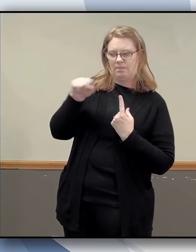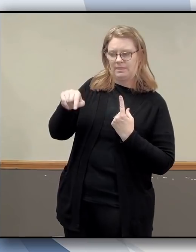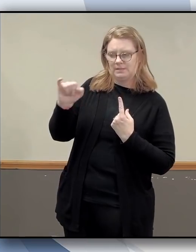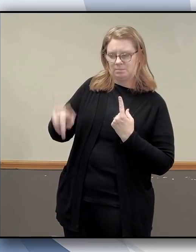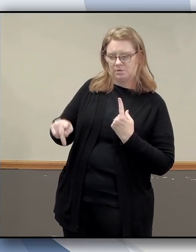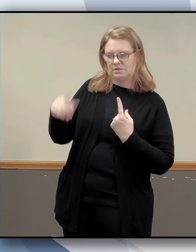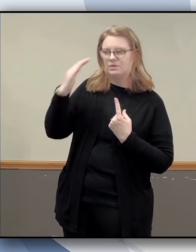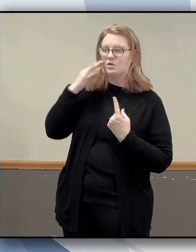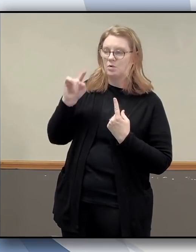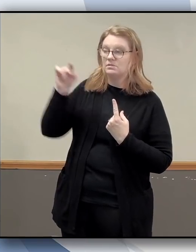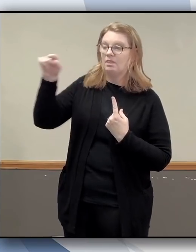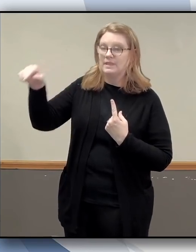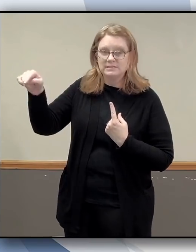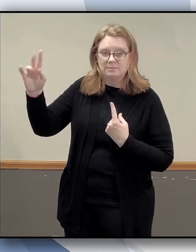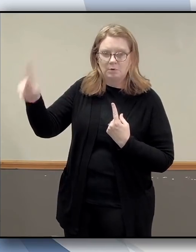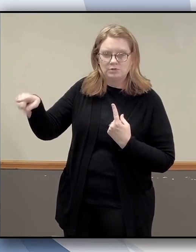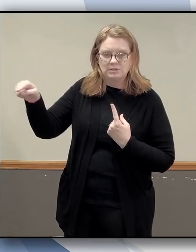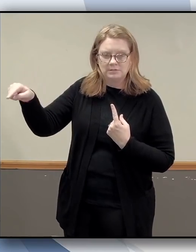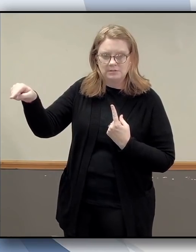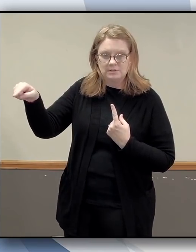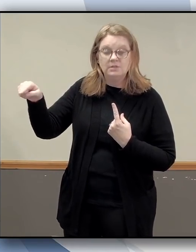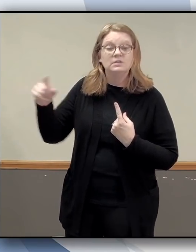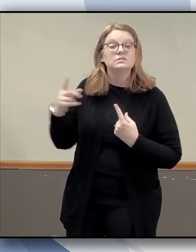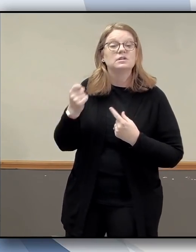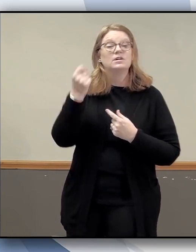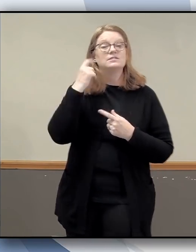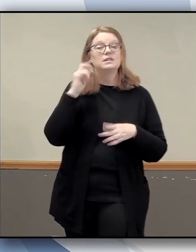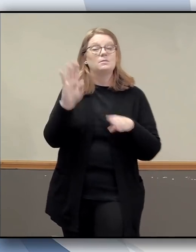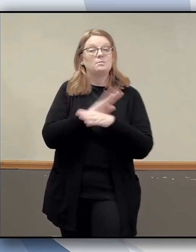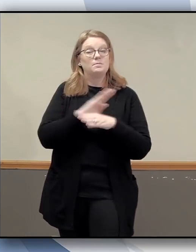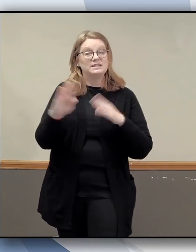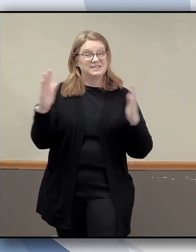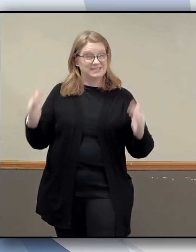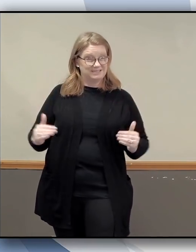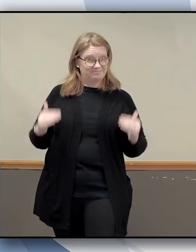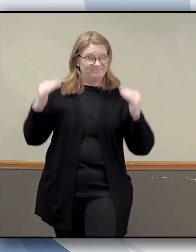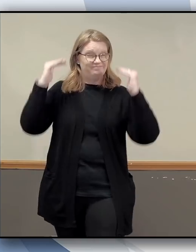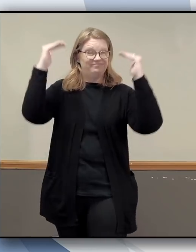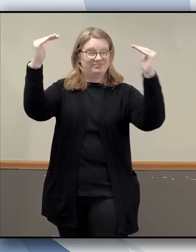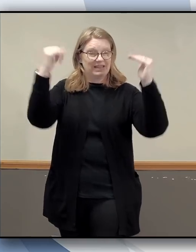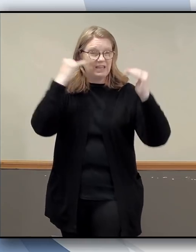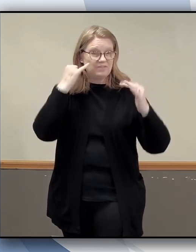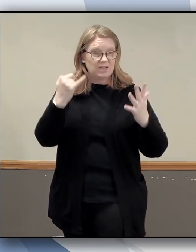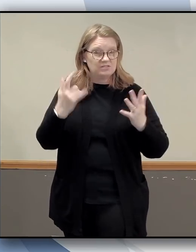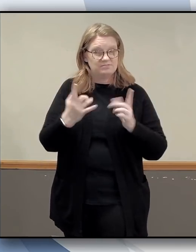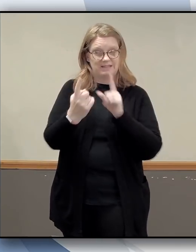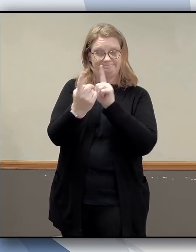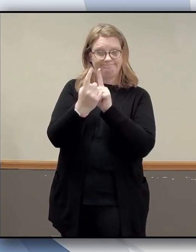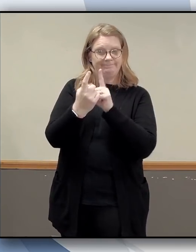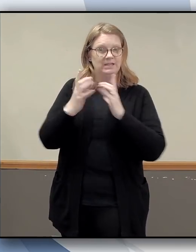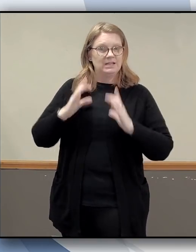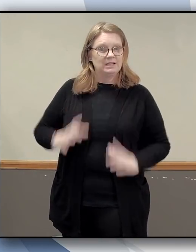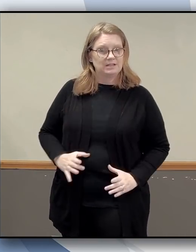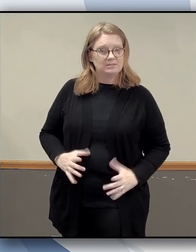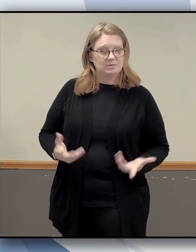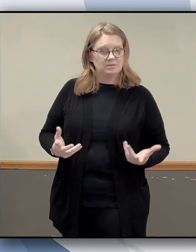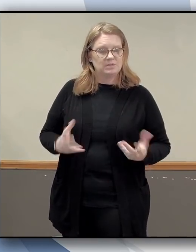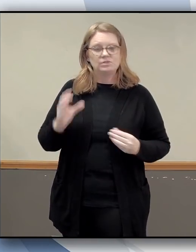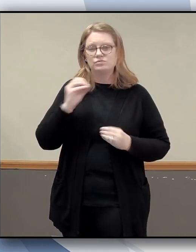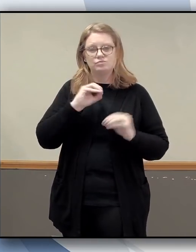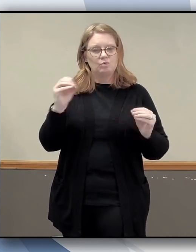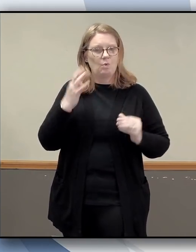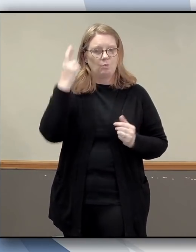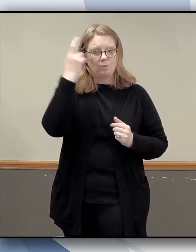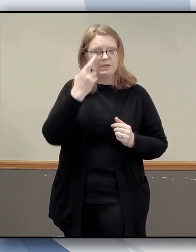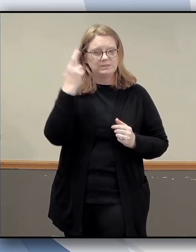for businesses to step up, particularly businesses that have customer contact. There is no reason whatsoever